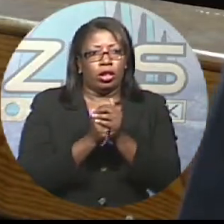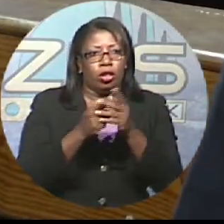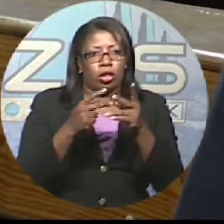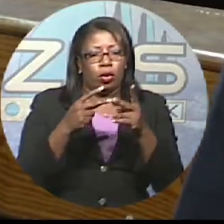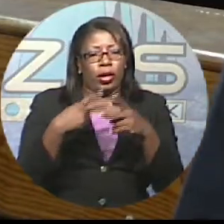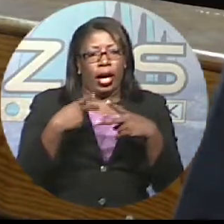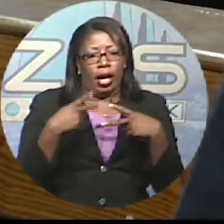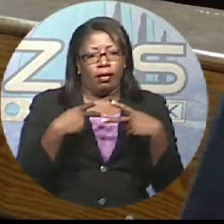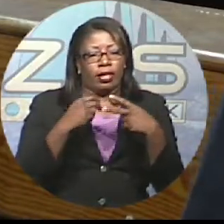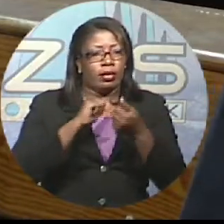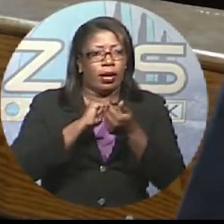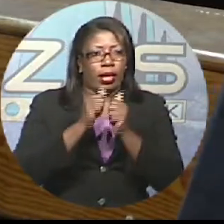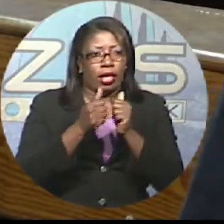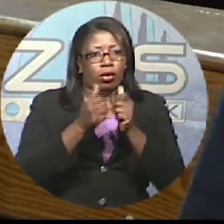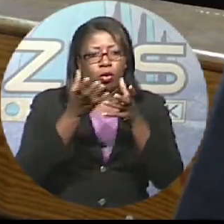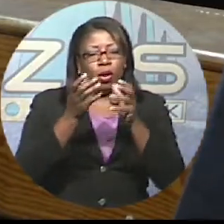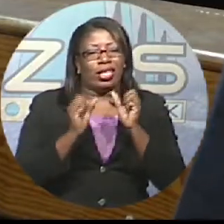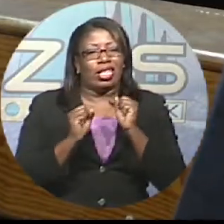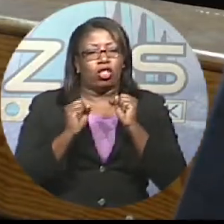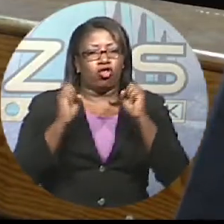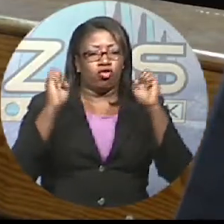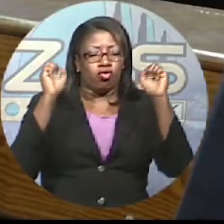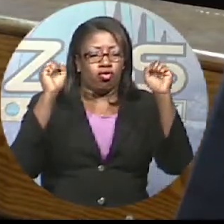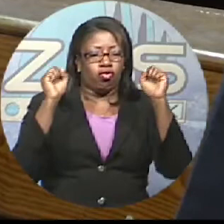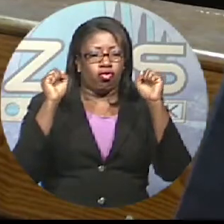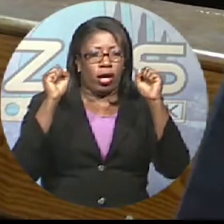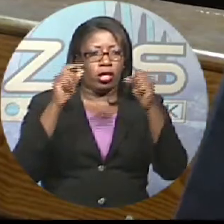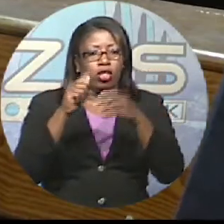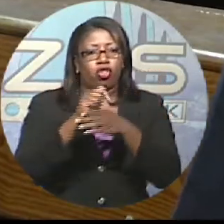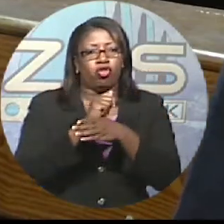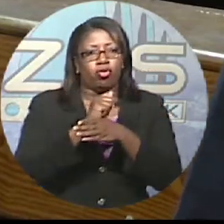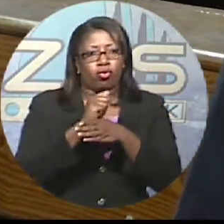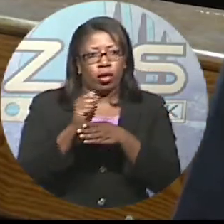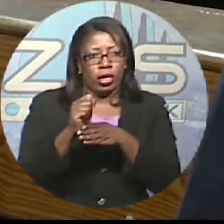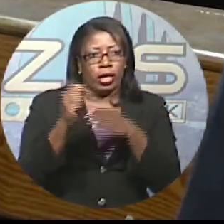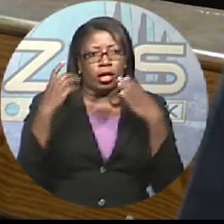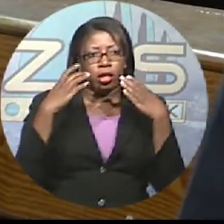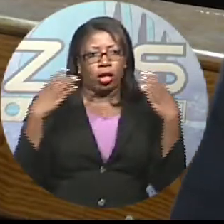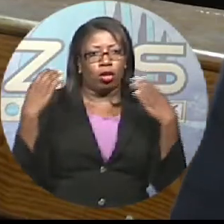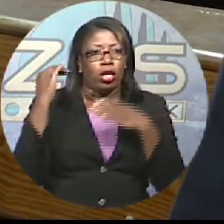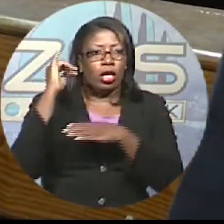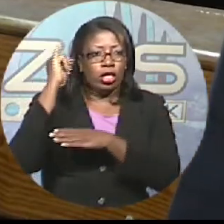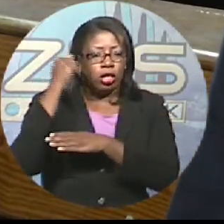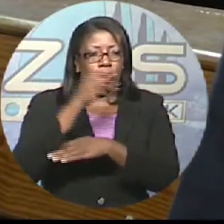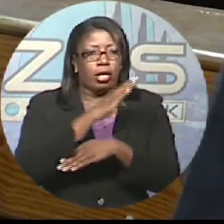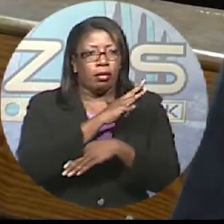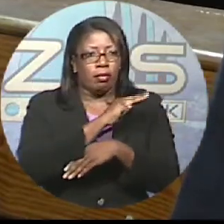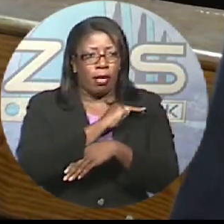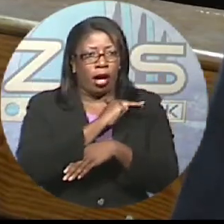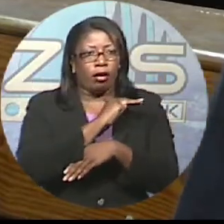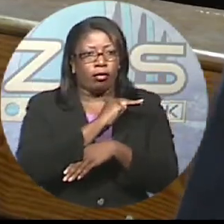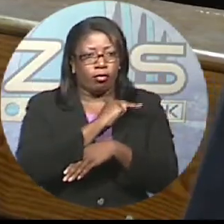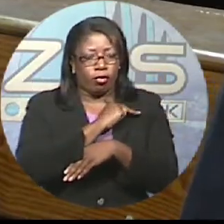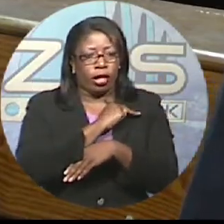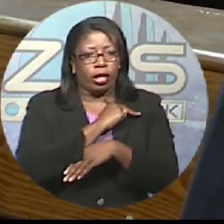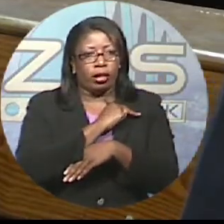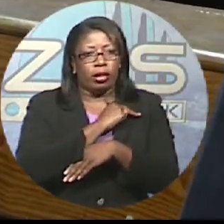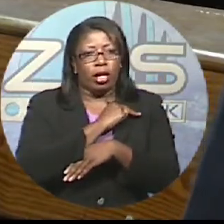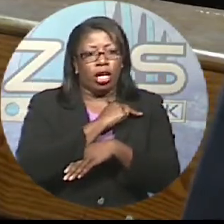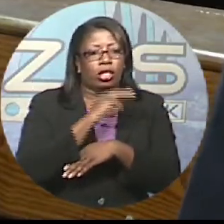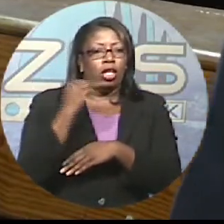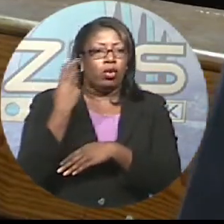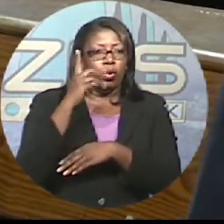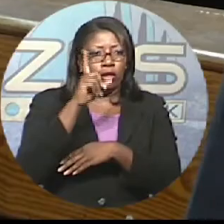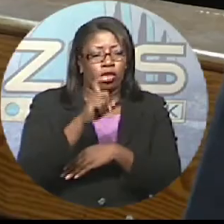athletic. So with the strength training from our strength coach, Jimmy McPhee, the strength and conditioning training, we should be ready